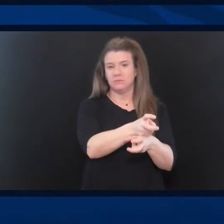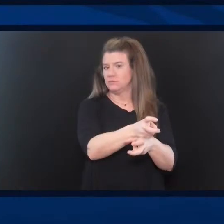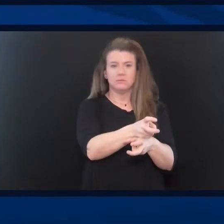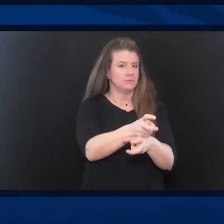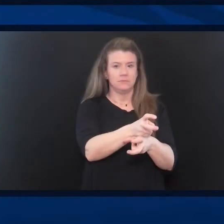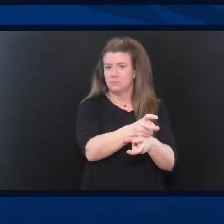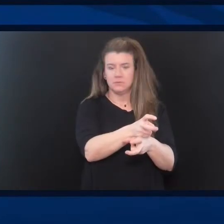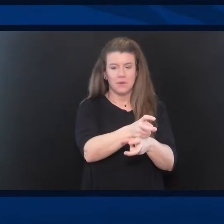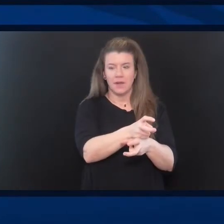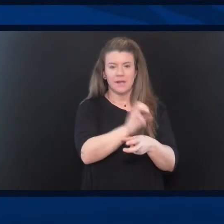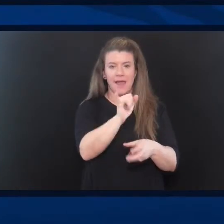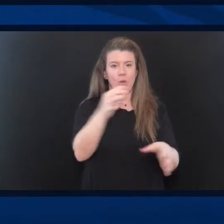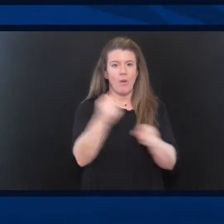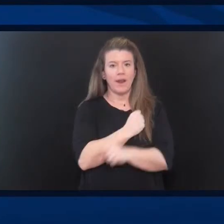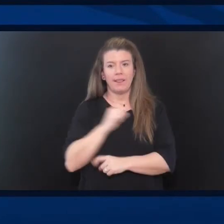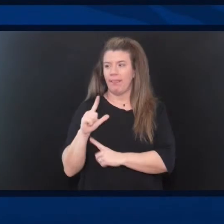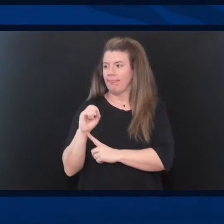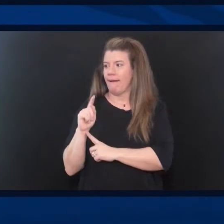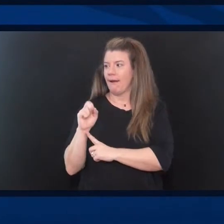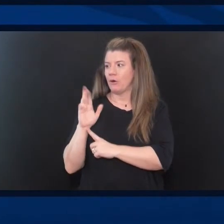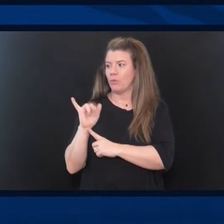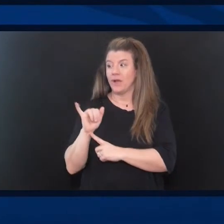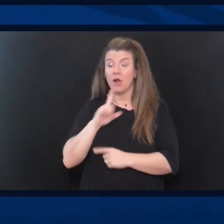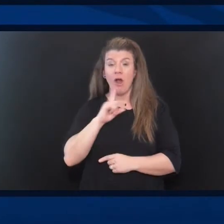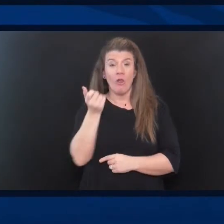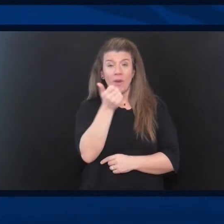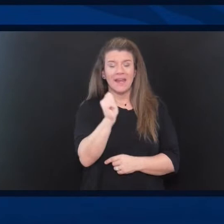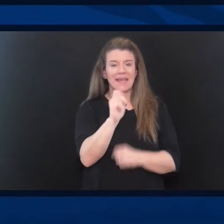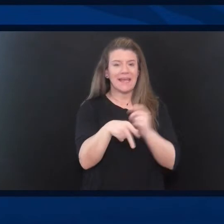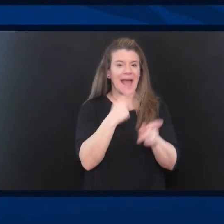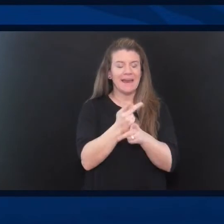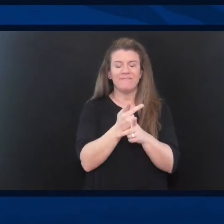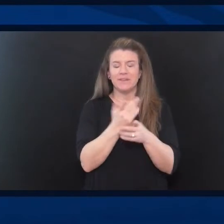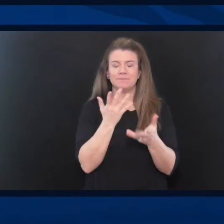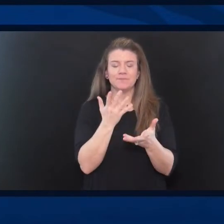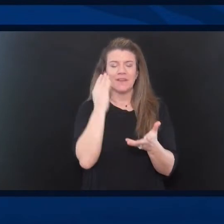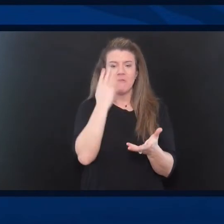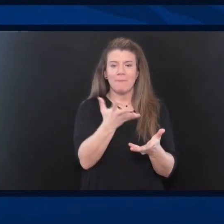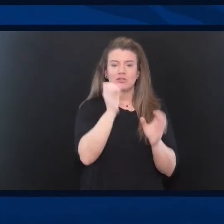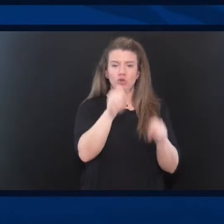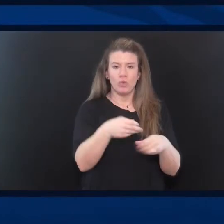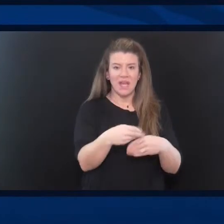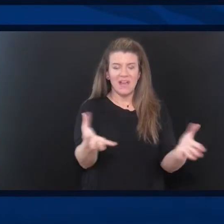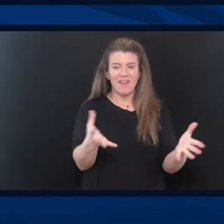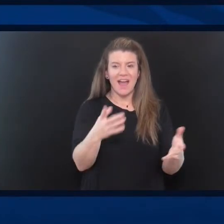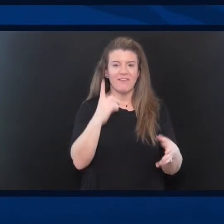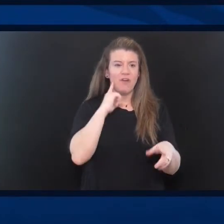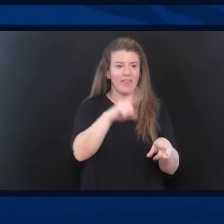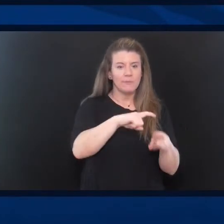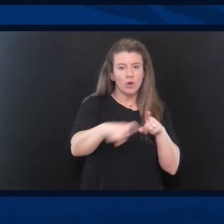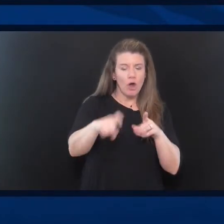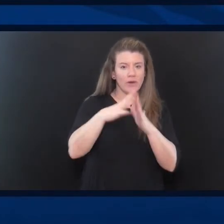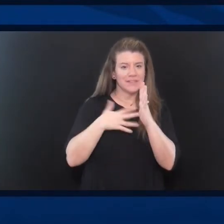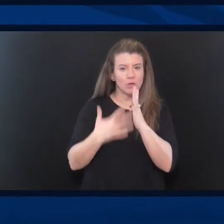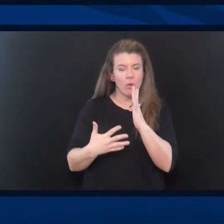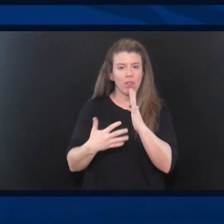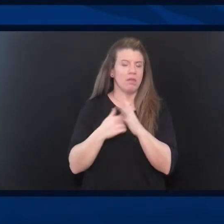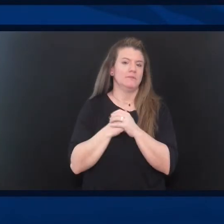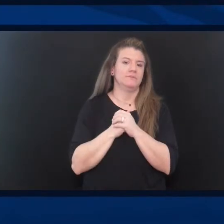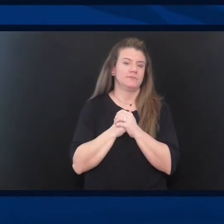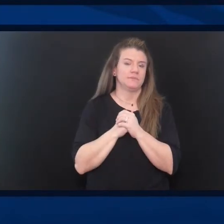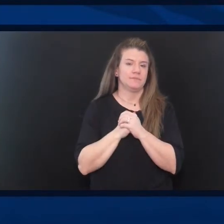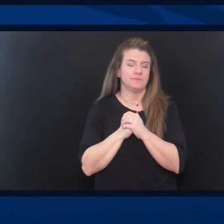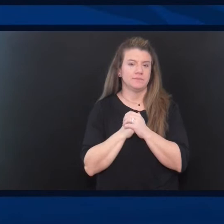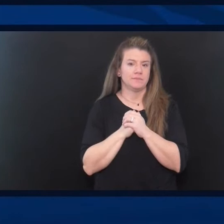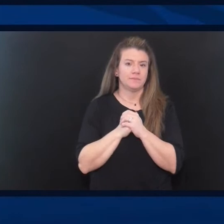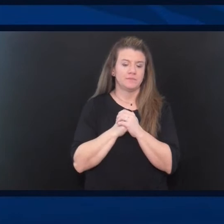hitting the lottery. And so are there any tips and tricks of trade for them to call and schedule?